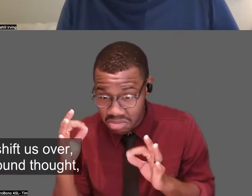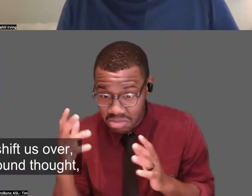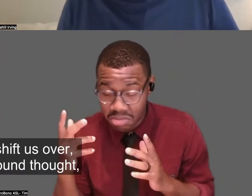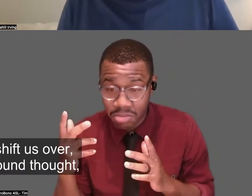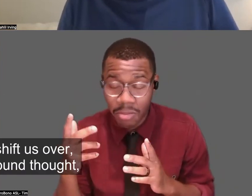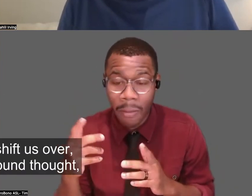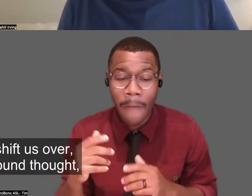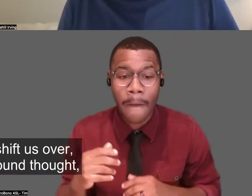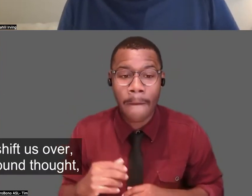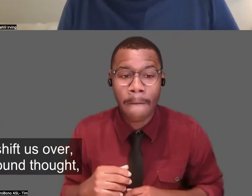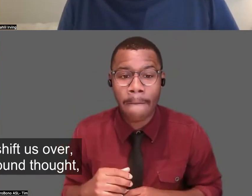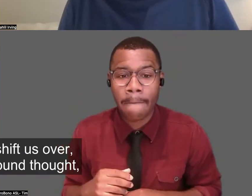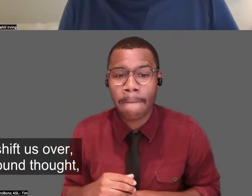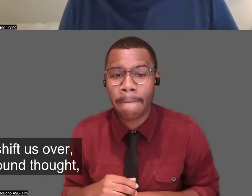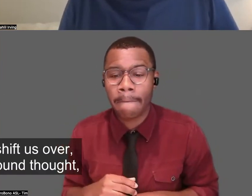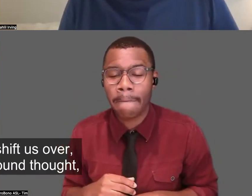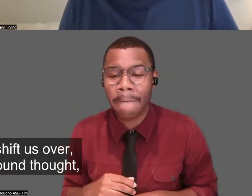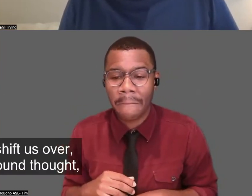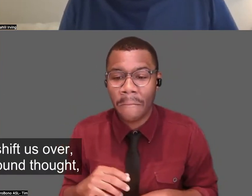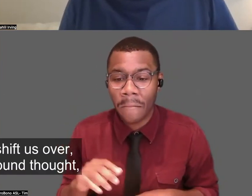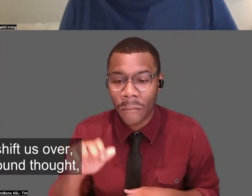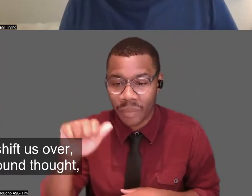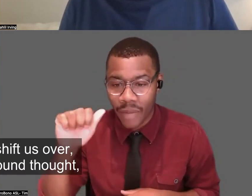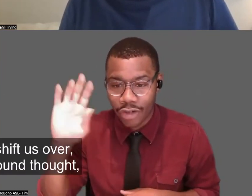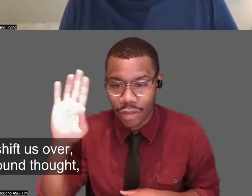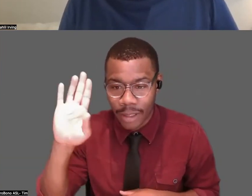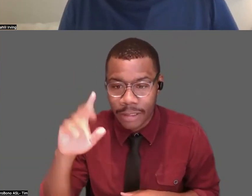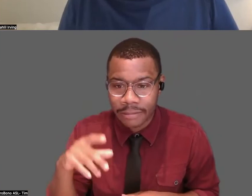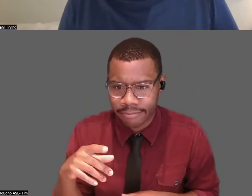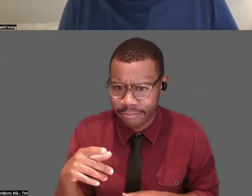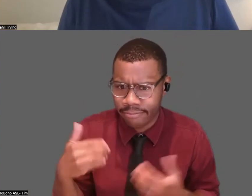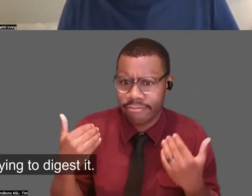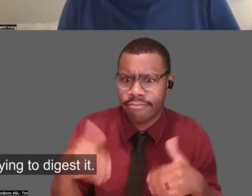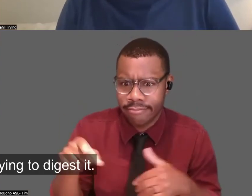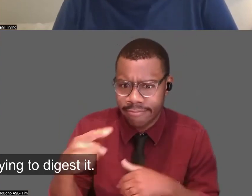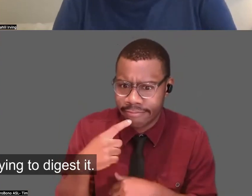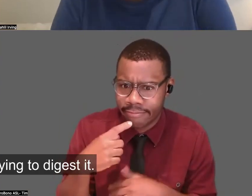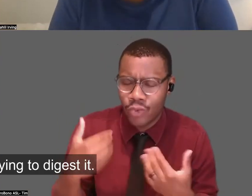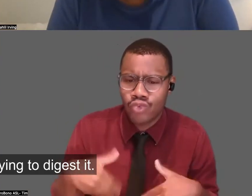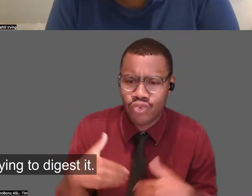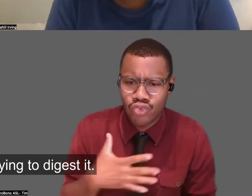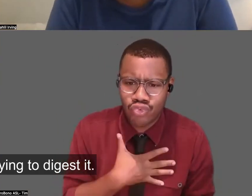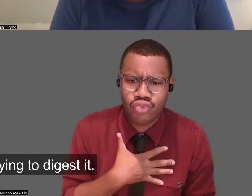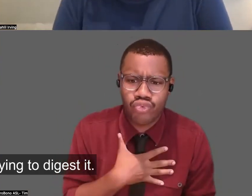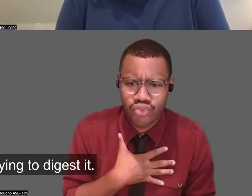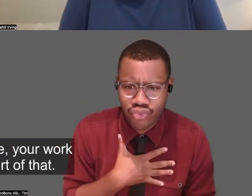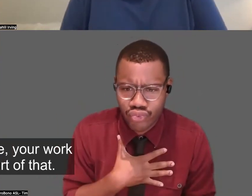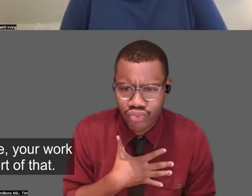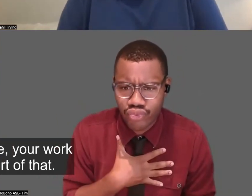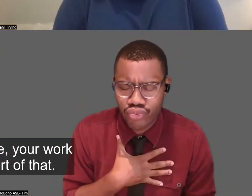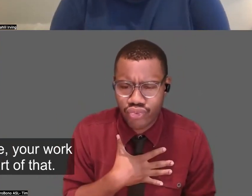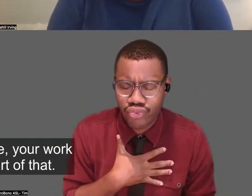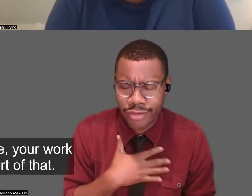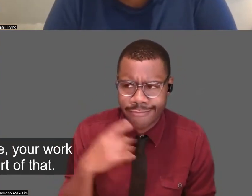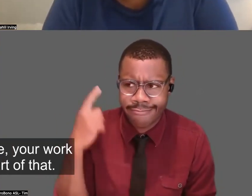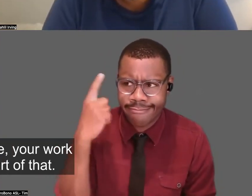I'm gonna shift us over with that profound thought, because I'm still trying to digest it, but of course